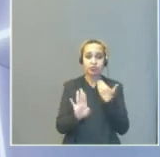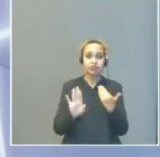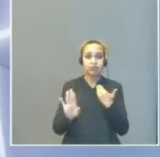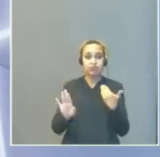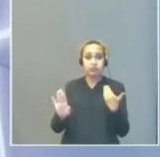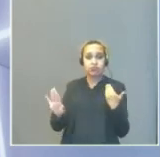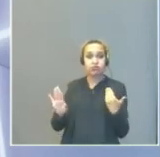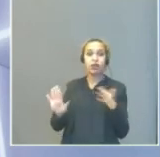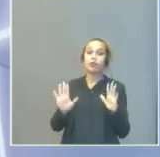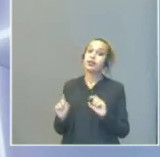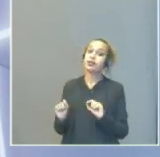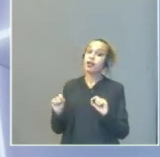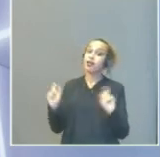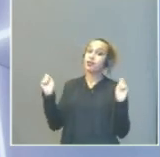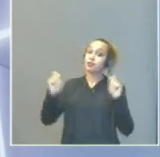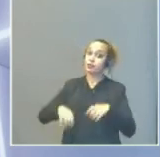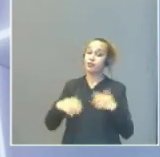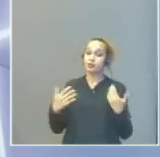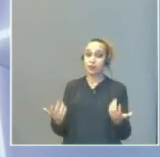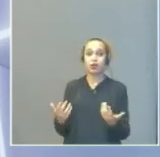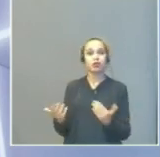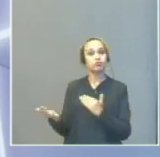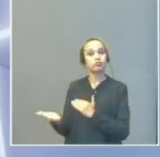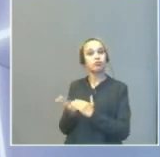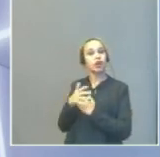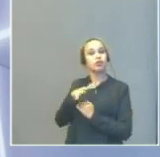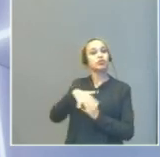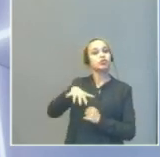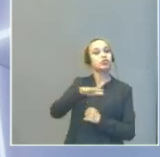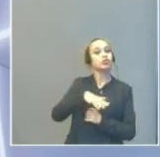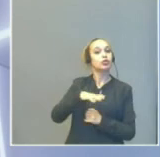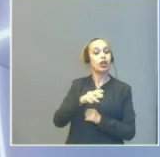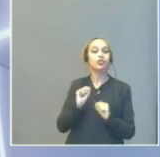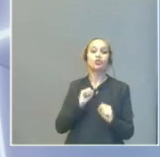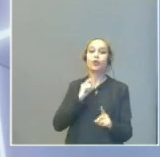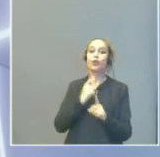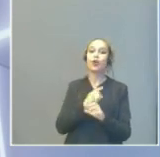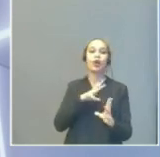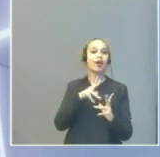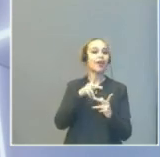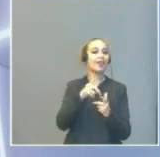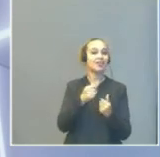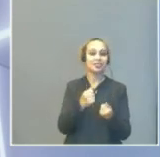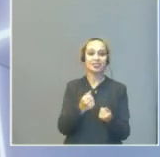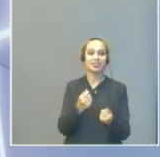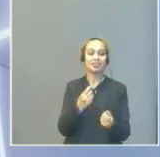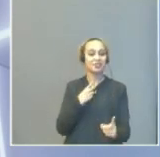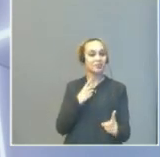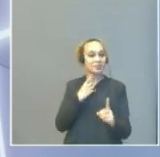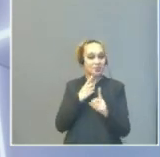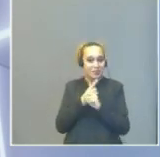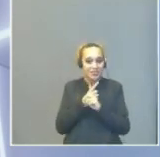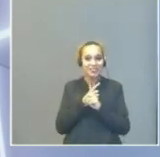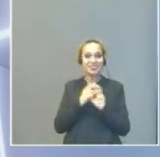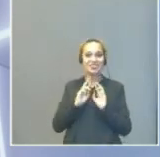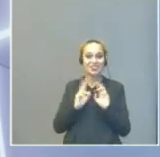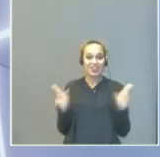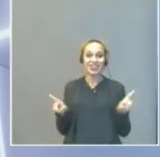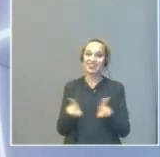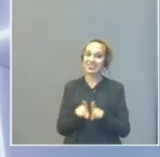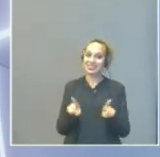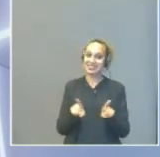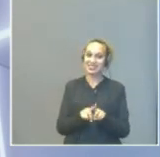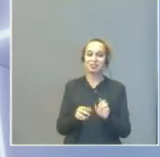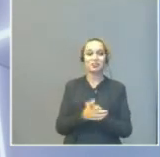afford us a space of meeting the world and allowing ourselves to be met by the world in different ways. I thank you for sharing